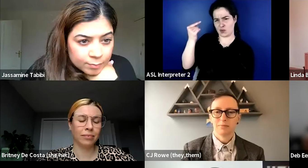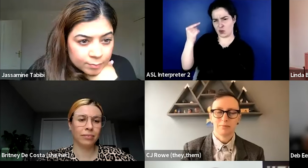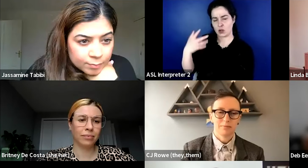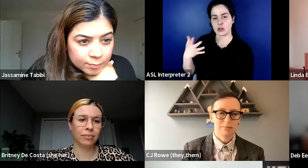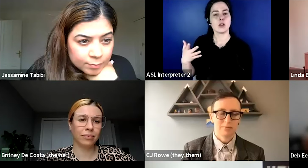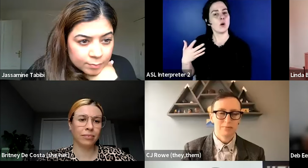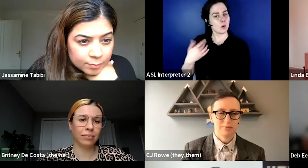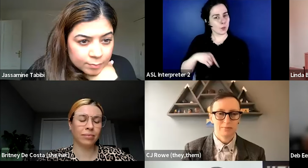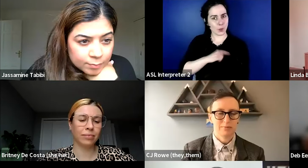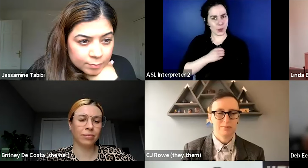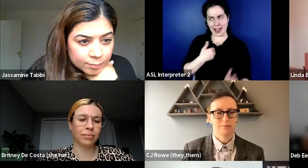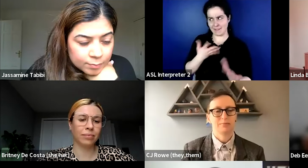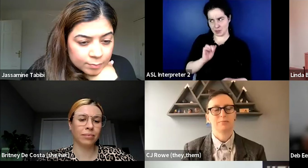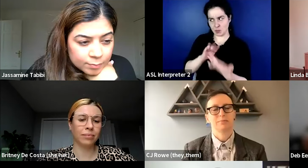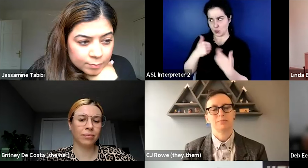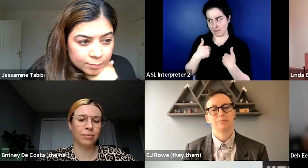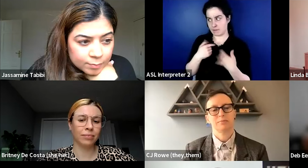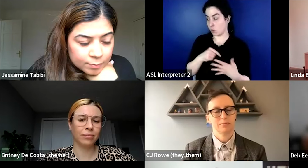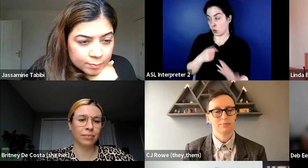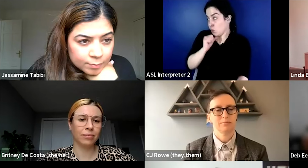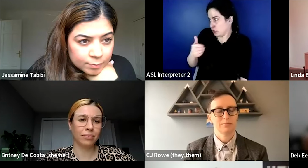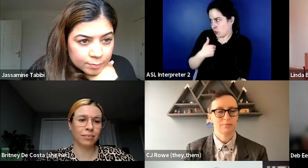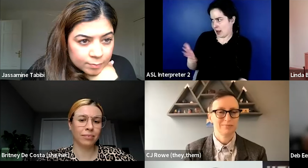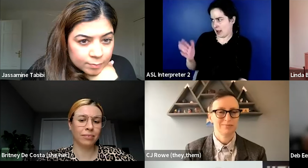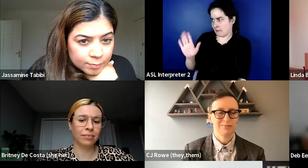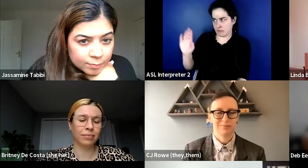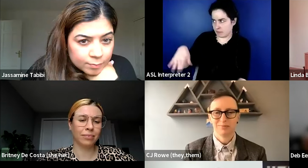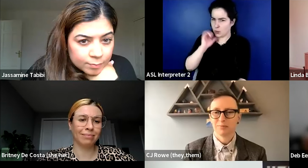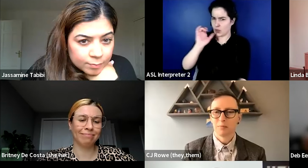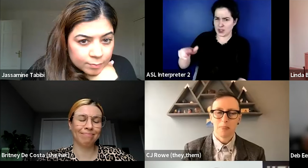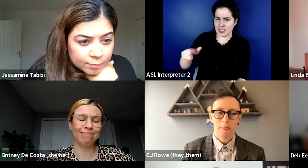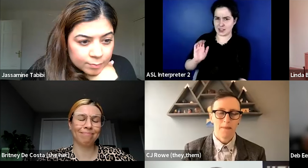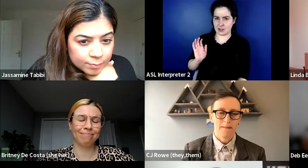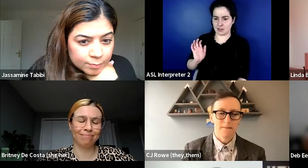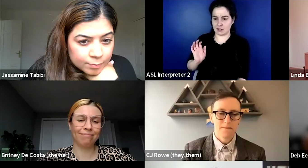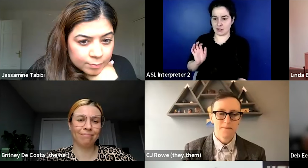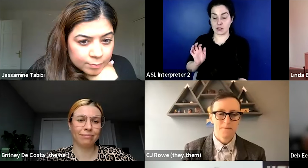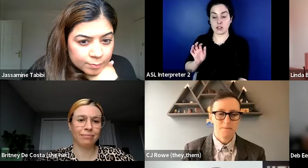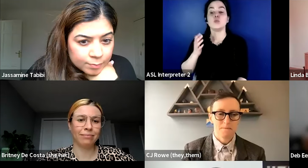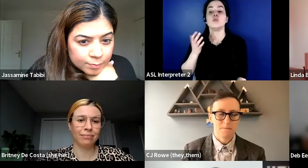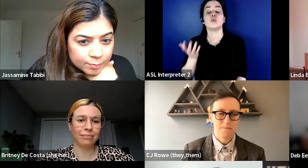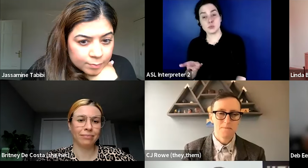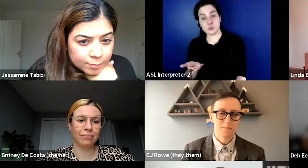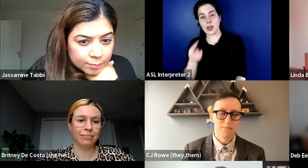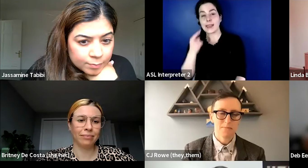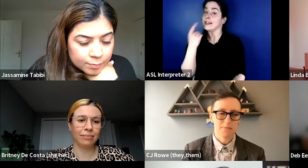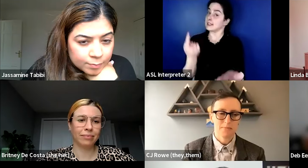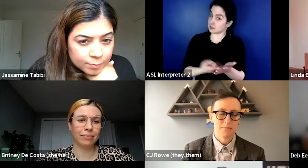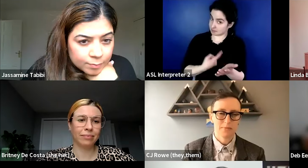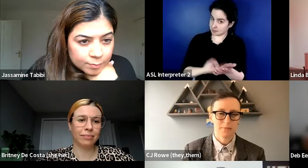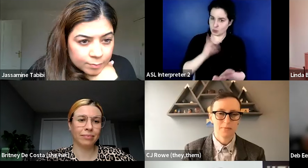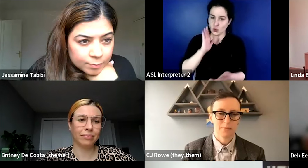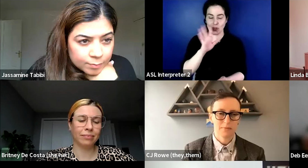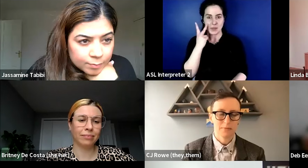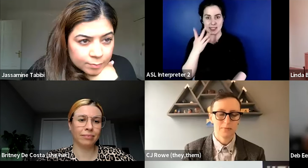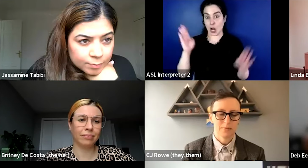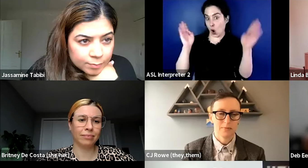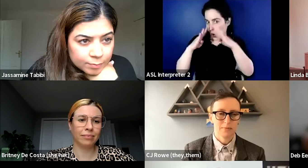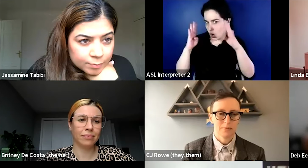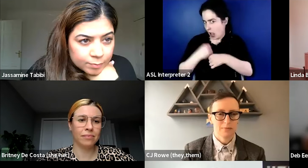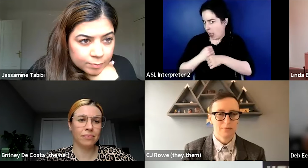way of doing this, or we don't have a way of doing this and we don't need to have a way of doing this. So I think sometimes you will be seen as a troublemaker when you're asking